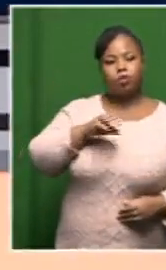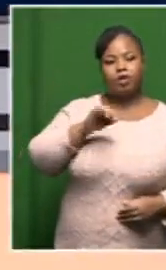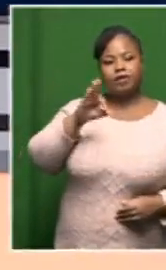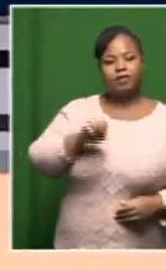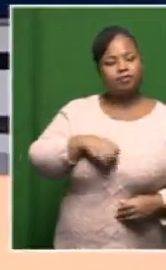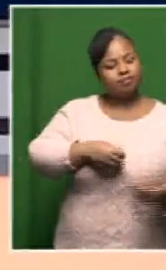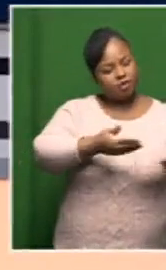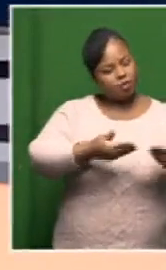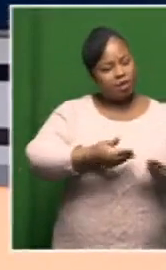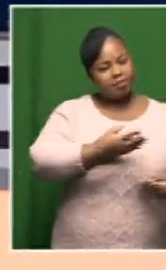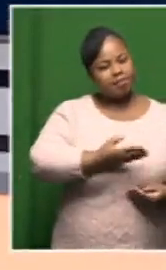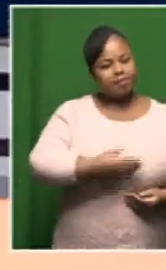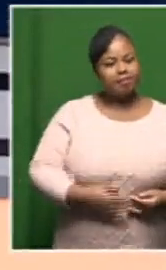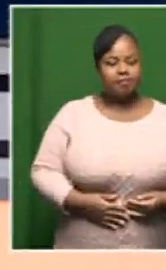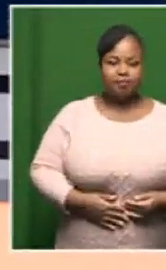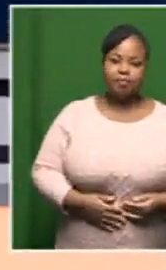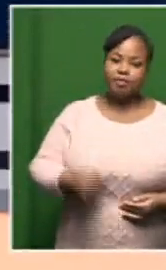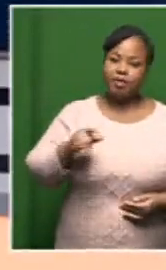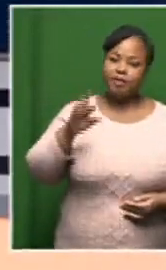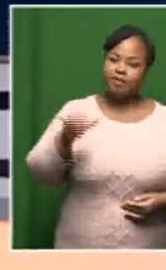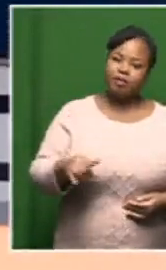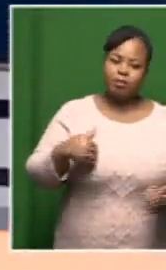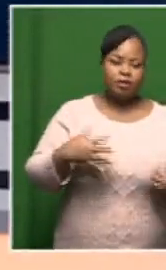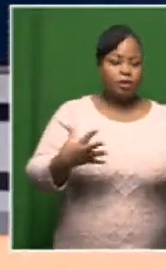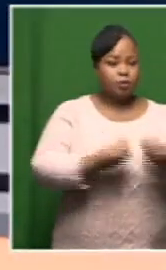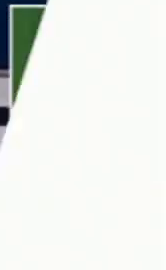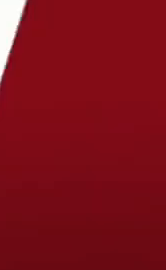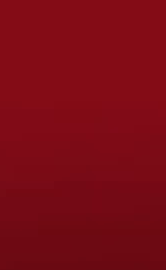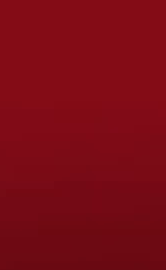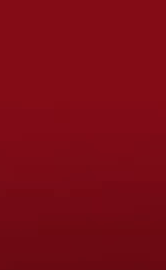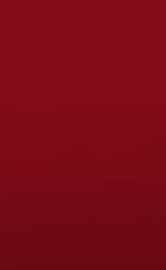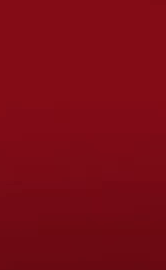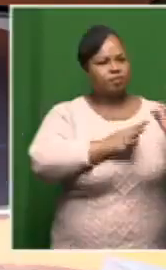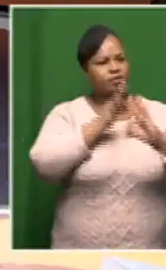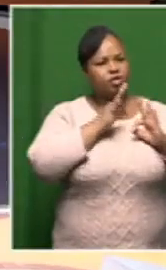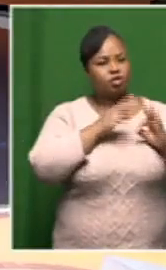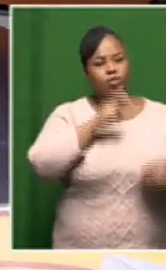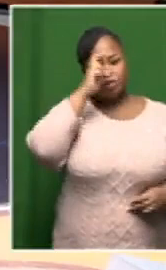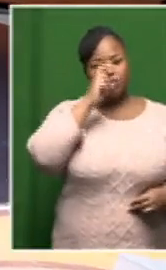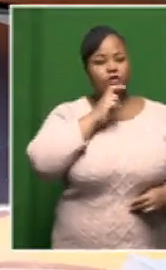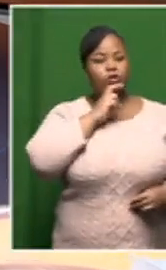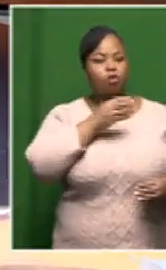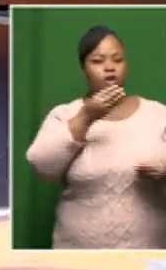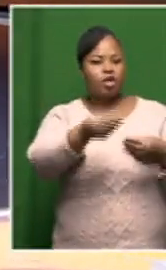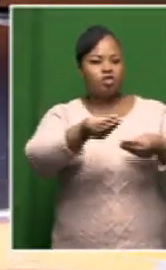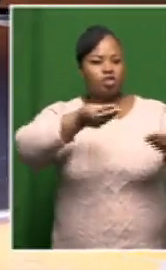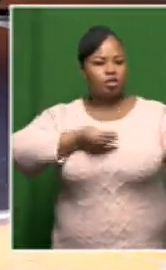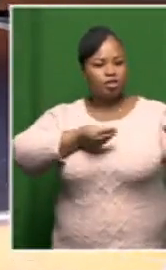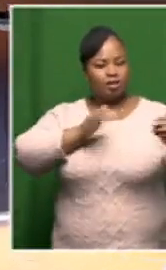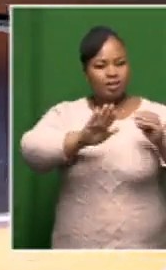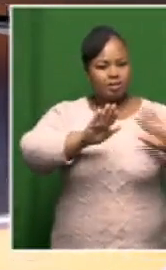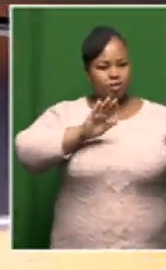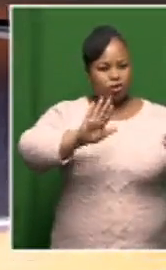morning. Welcome to Morning Live. Ivy, let me start with you. Talk to us about the Print Portfolio Exchange exhibition. What is it